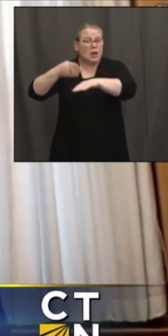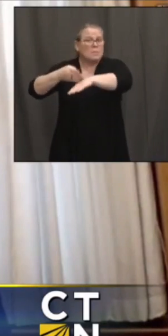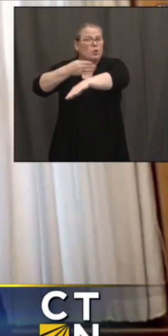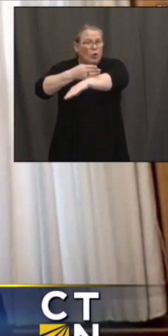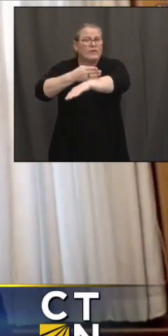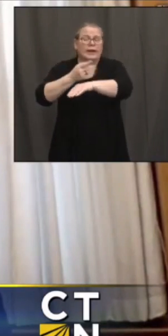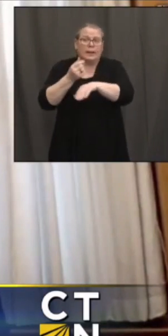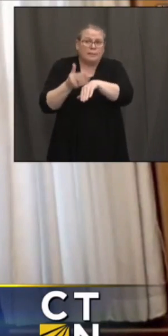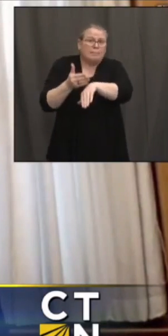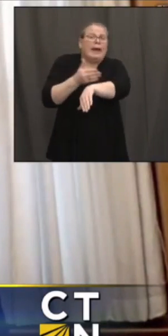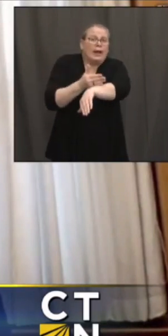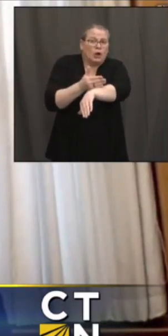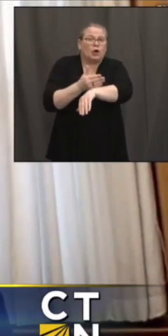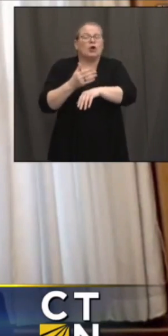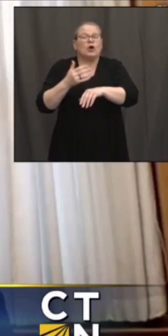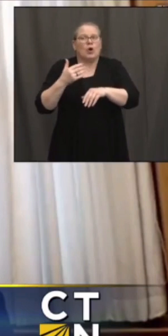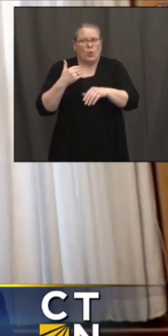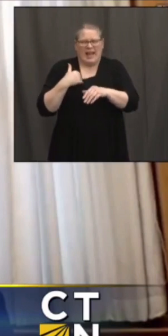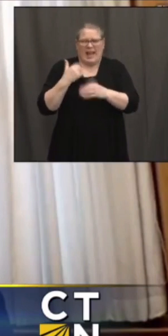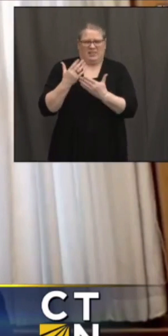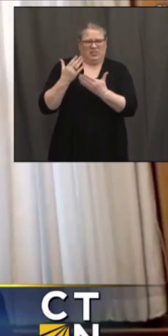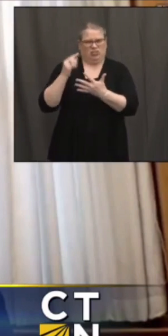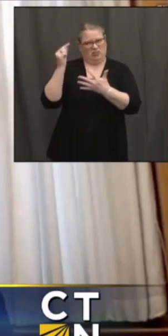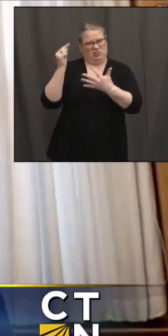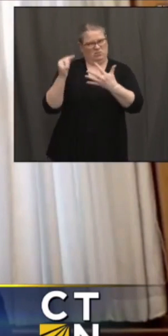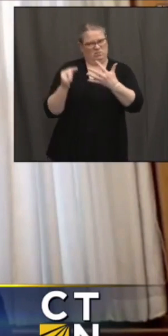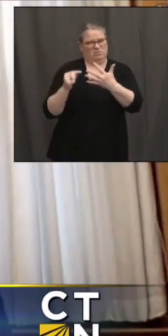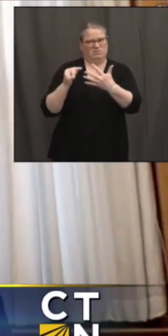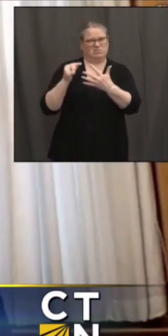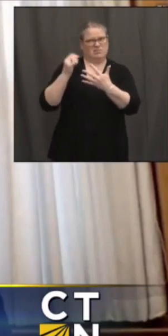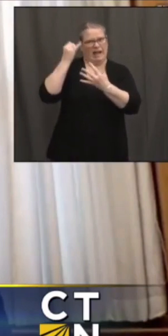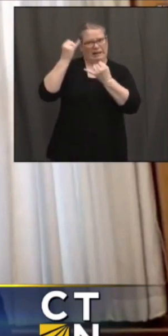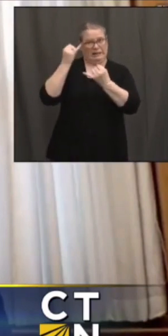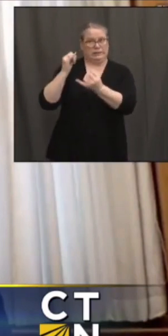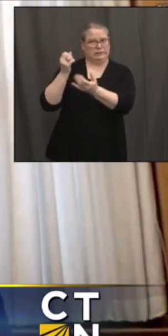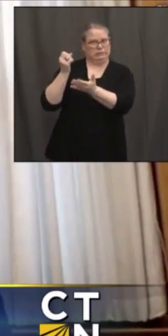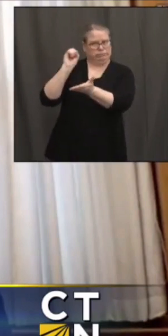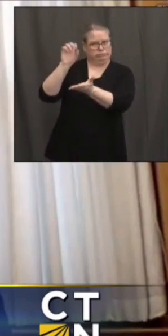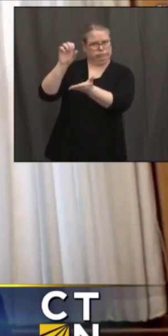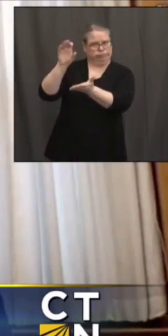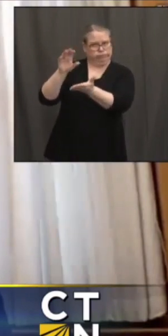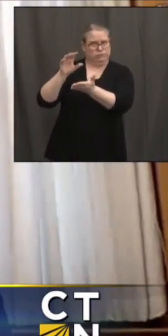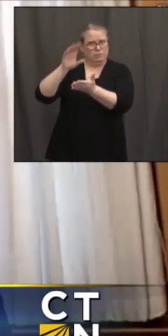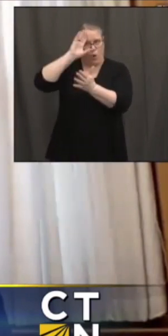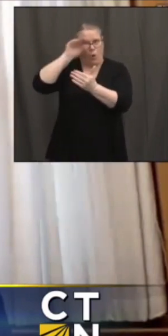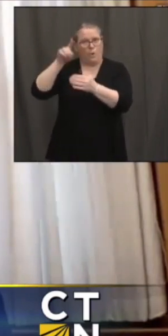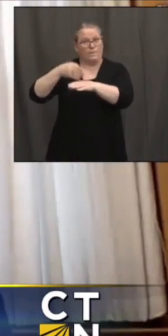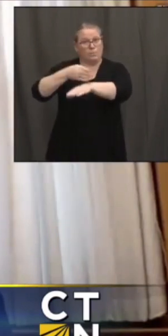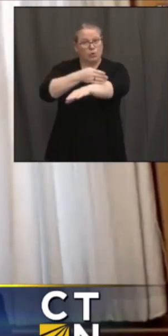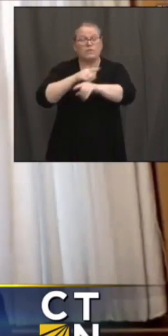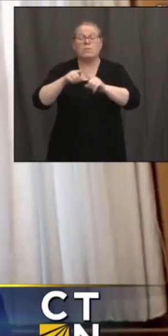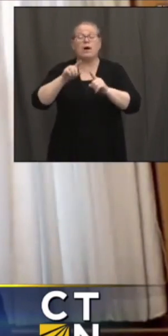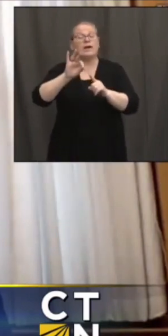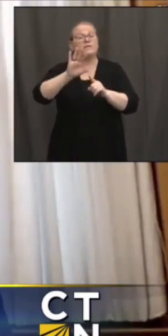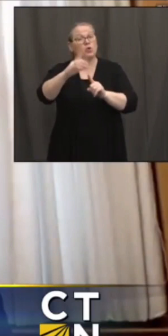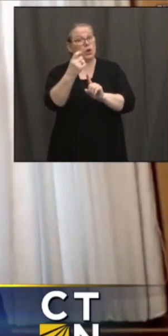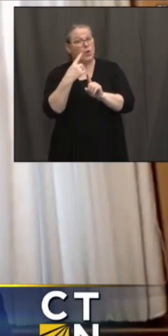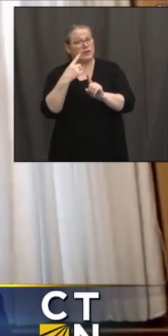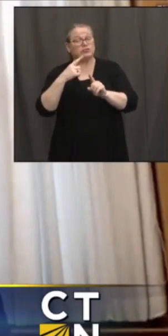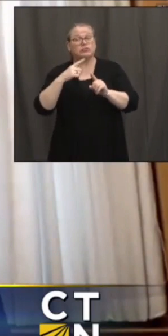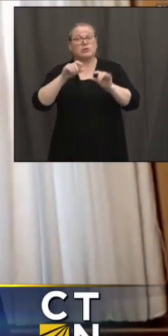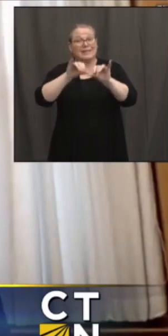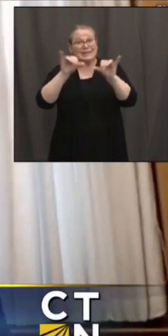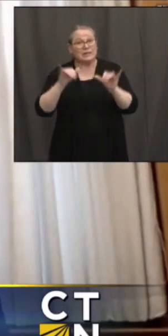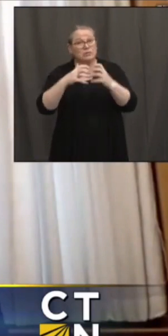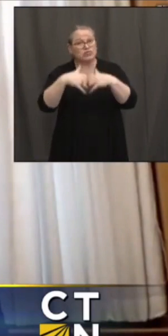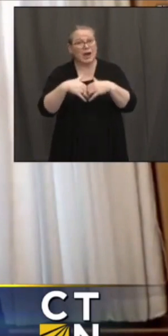to see them continue to improve on it. But if your question was implying that somehow the system hasn't crashed or anything like that, it's hard for